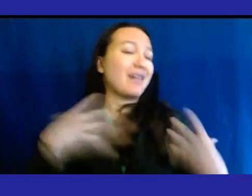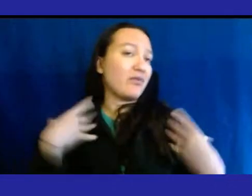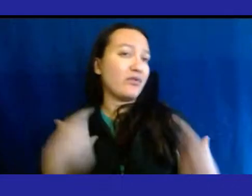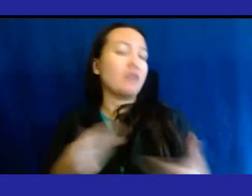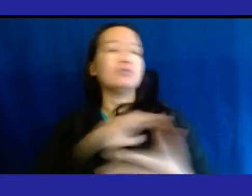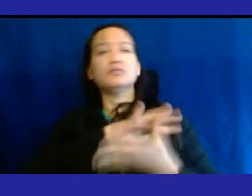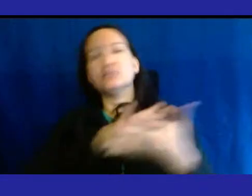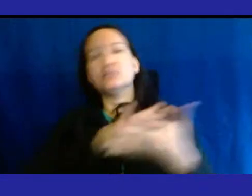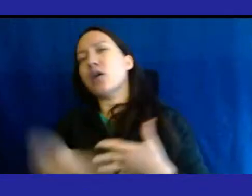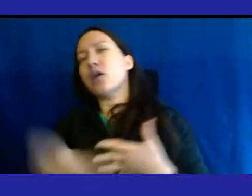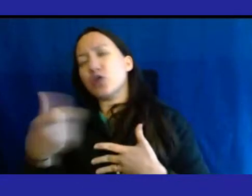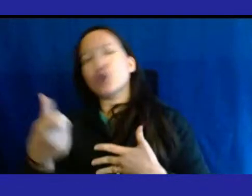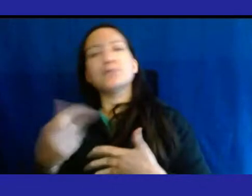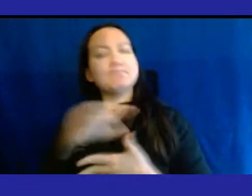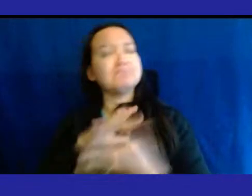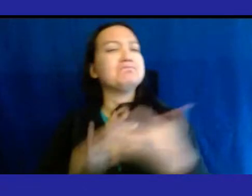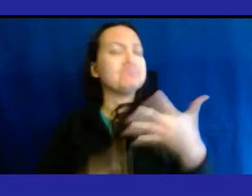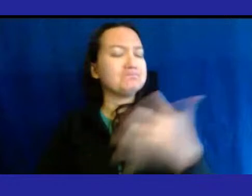provide.